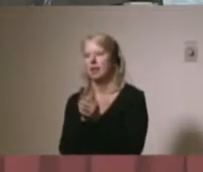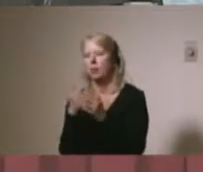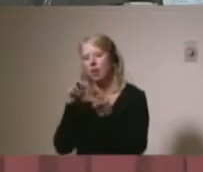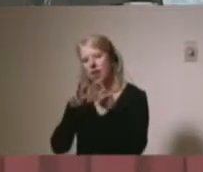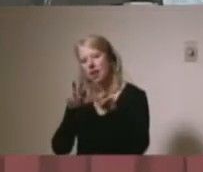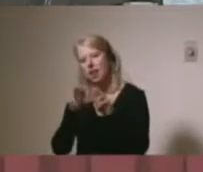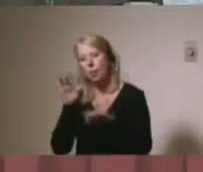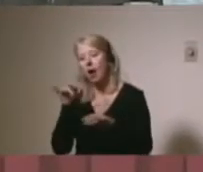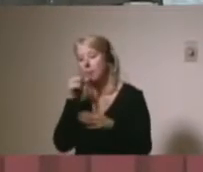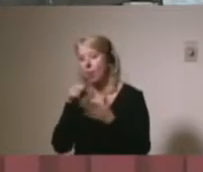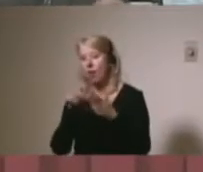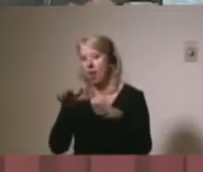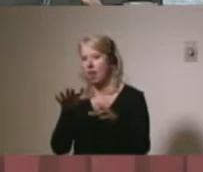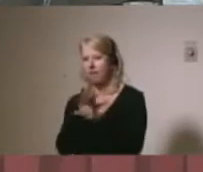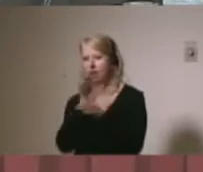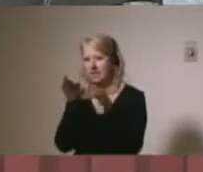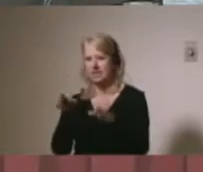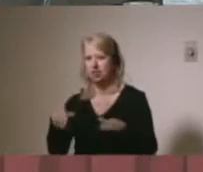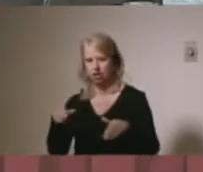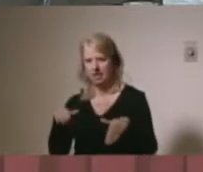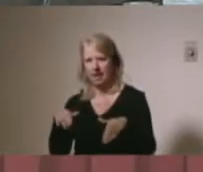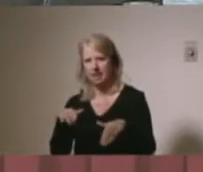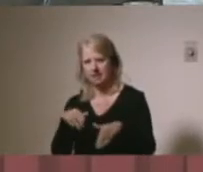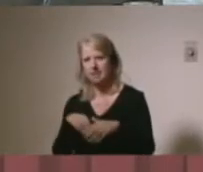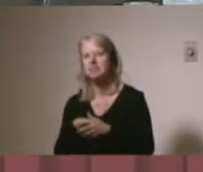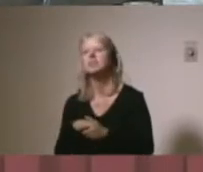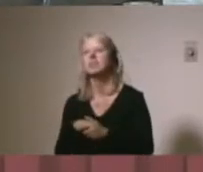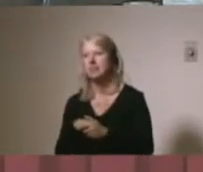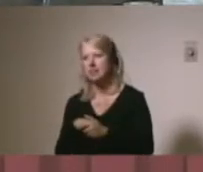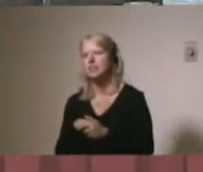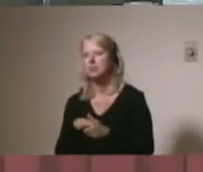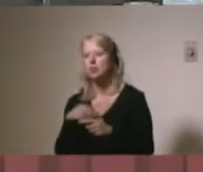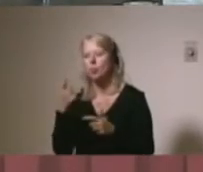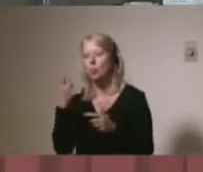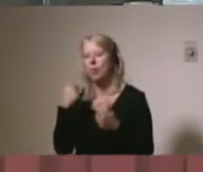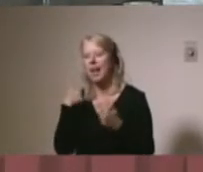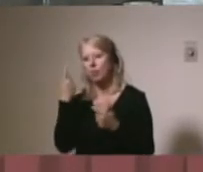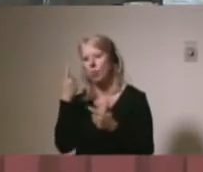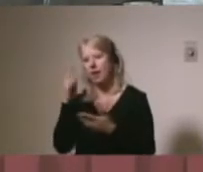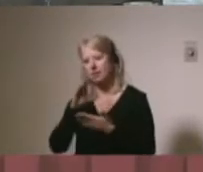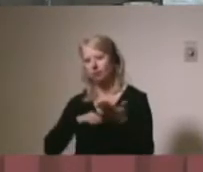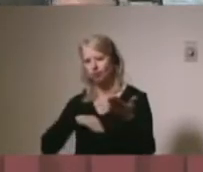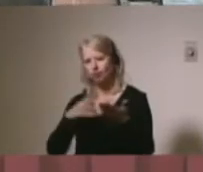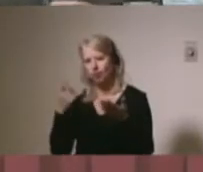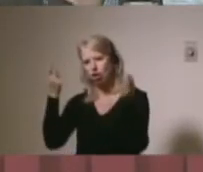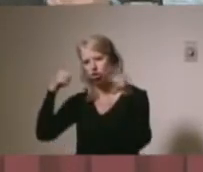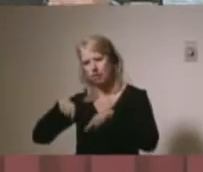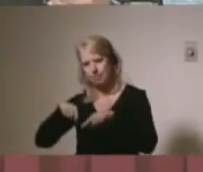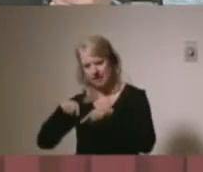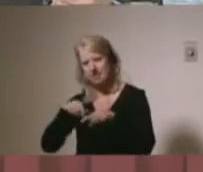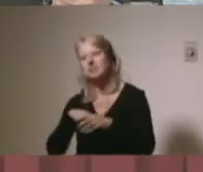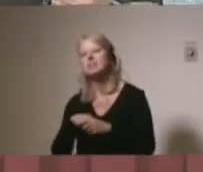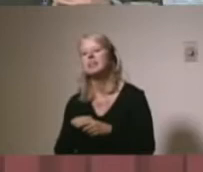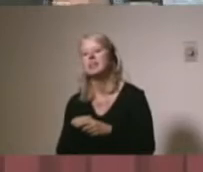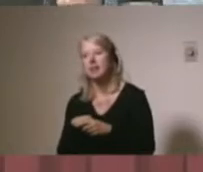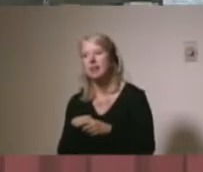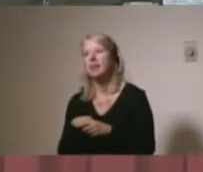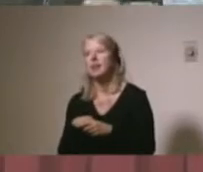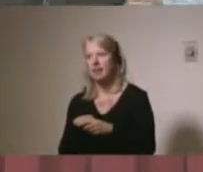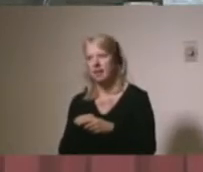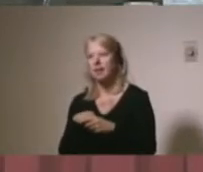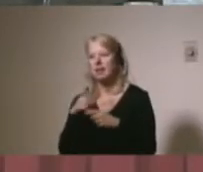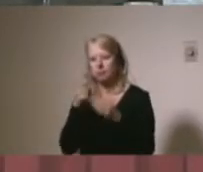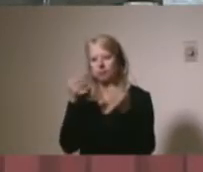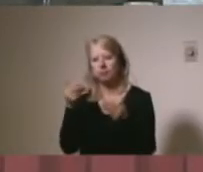made a decision yet, what the deed has done, and this is the deed of understanding, is it's given them the ability